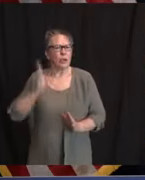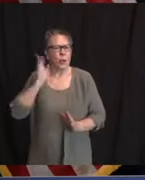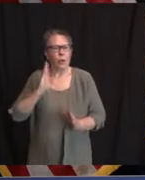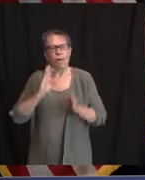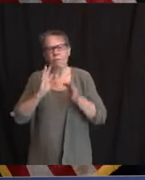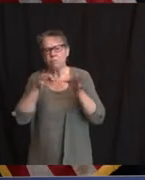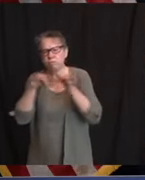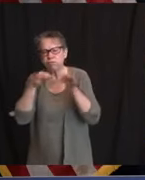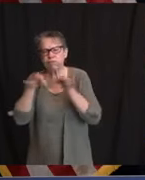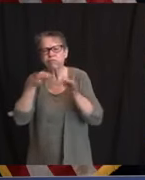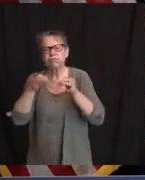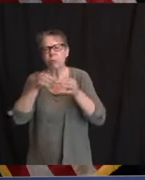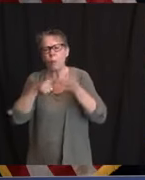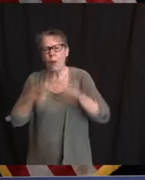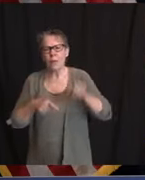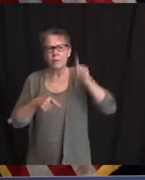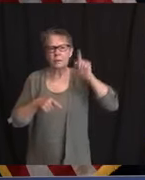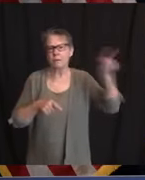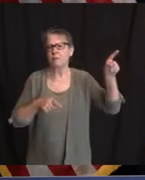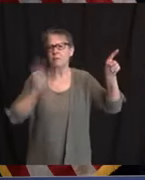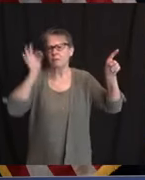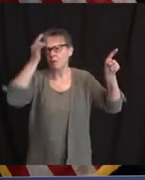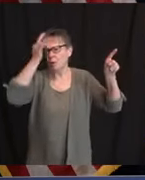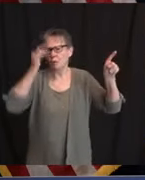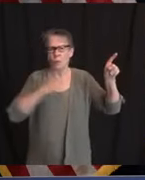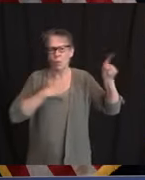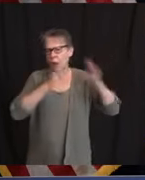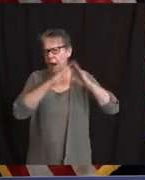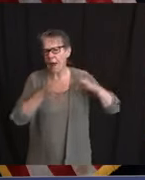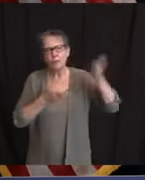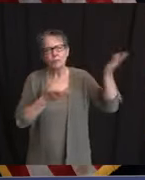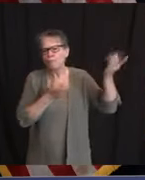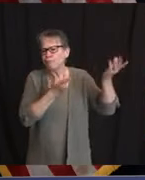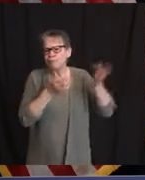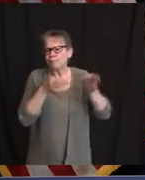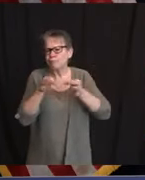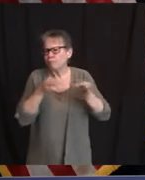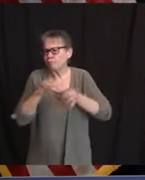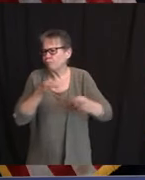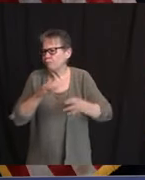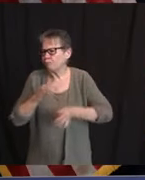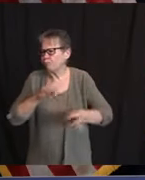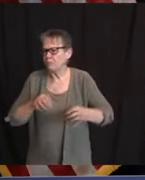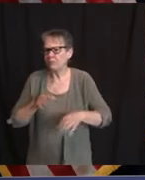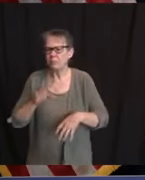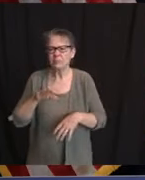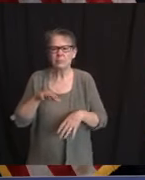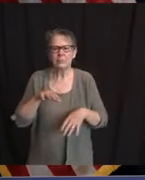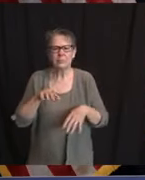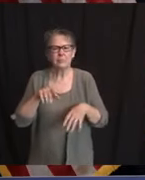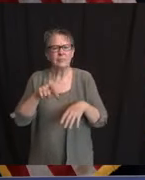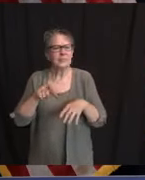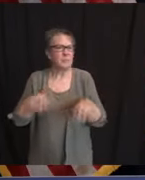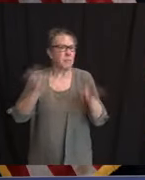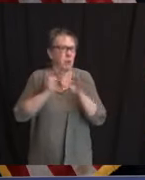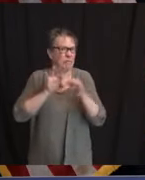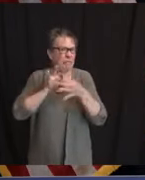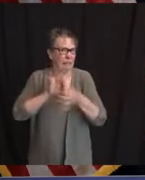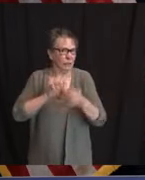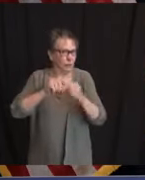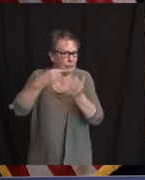second aspect, direct aid to states, that is the most pressing of issues, and it is increasingly one that knows no